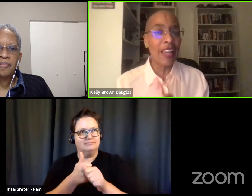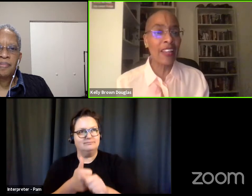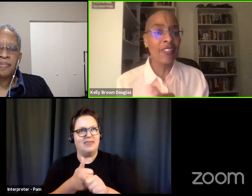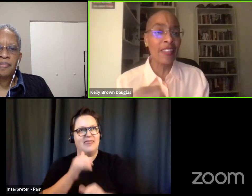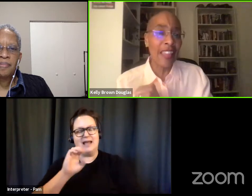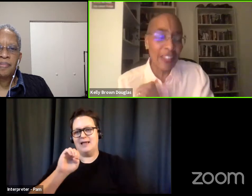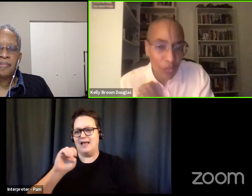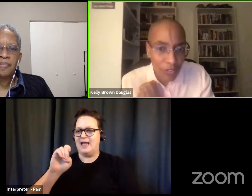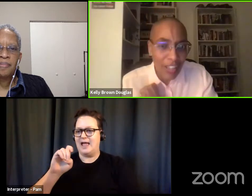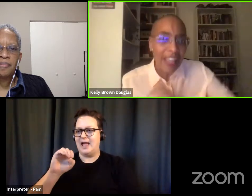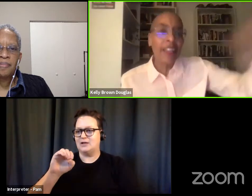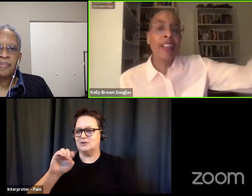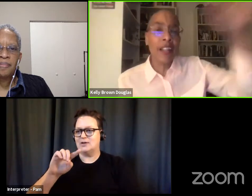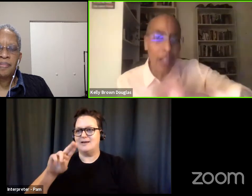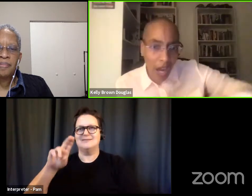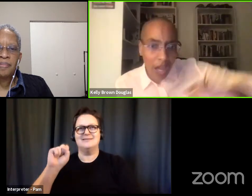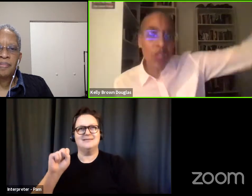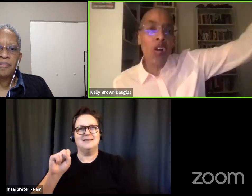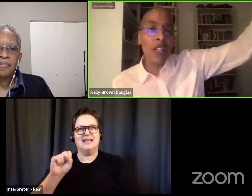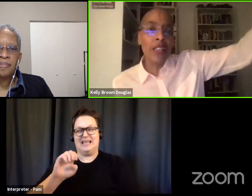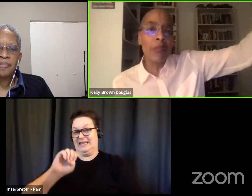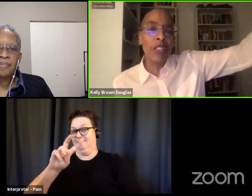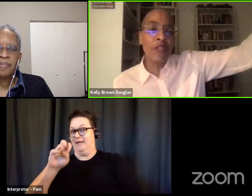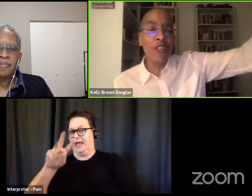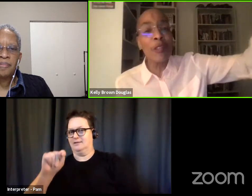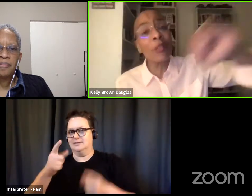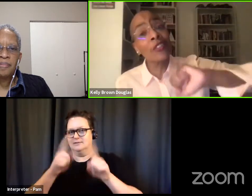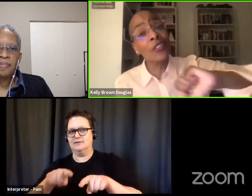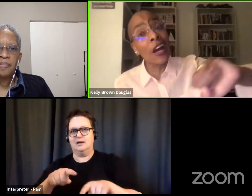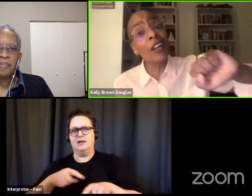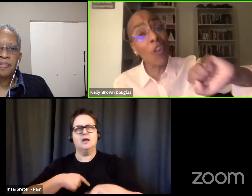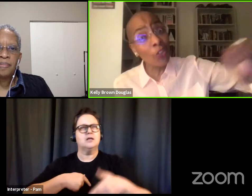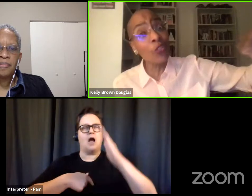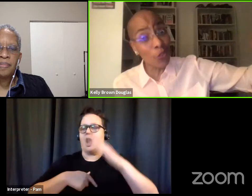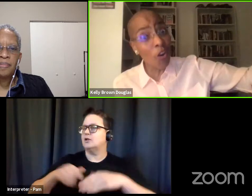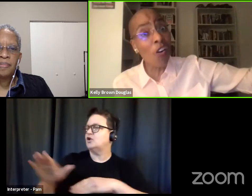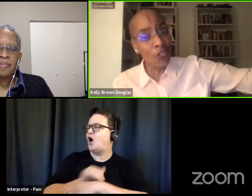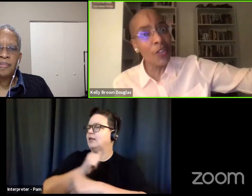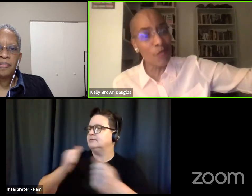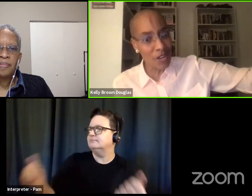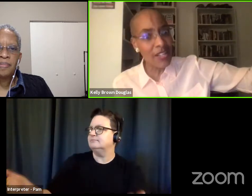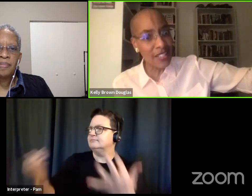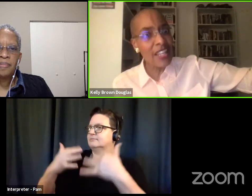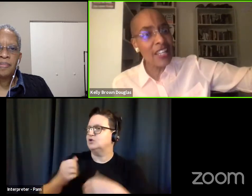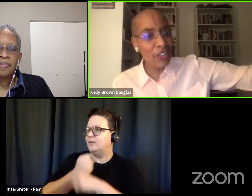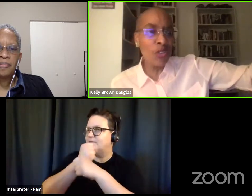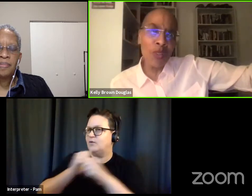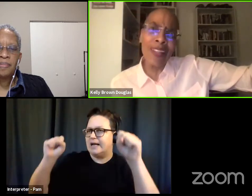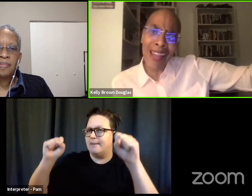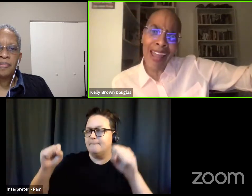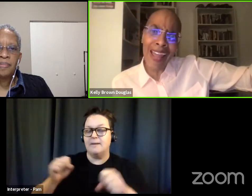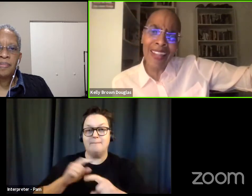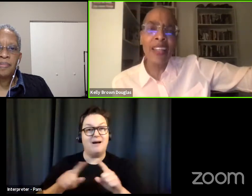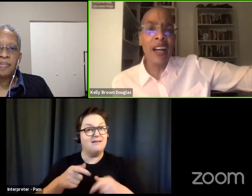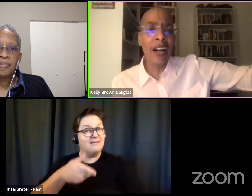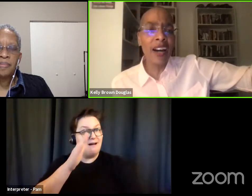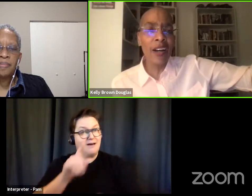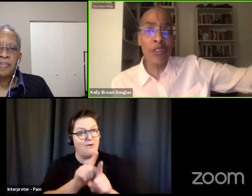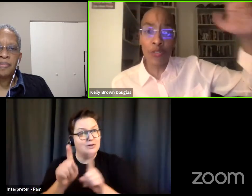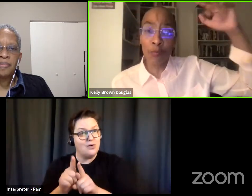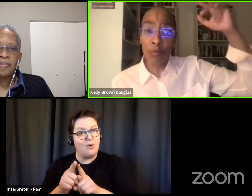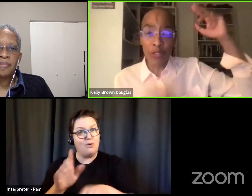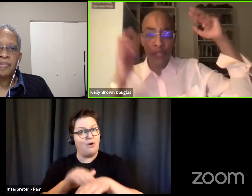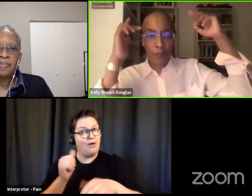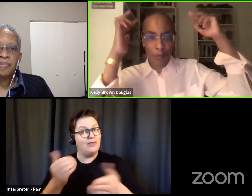know, that sort of God calling them into freedom, because God also called them, right, into a land,